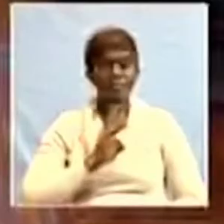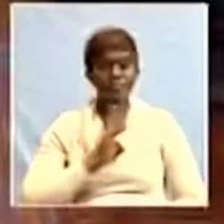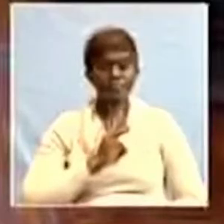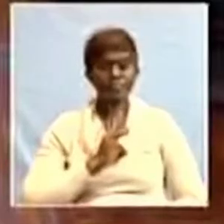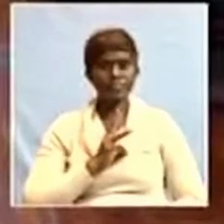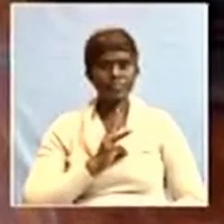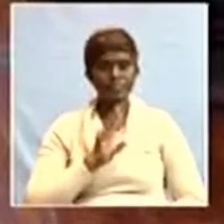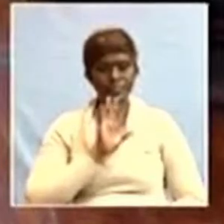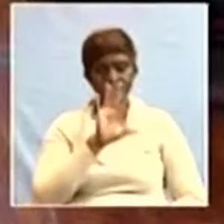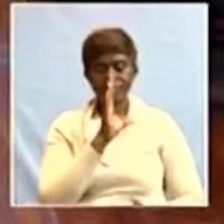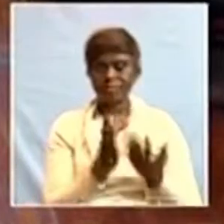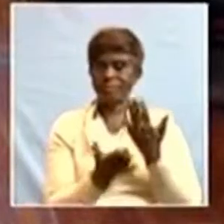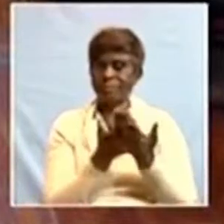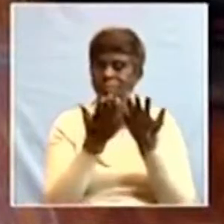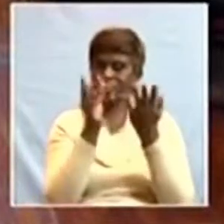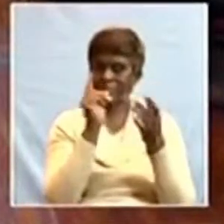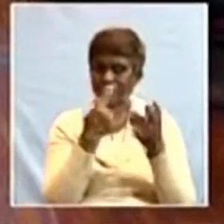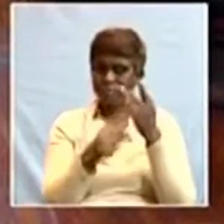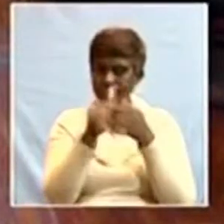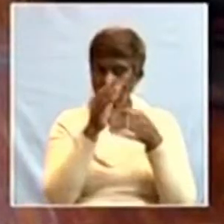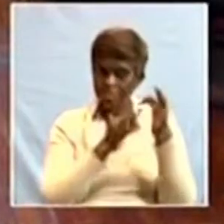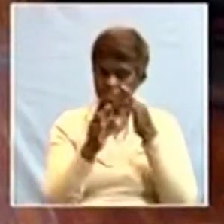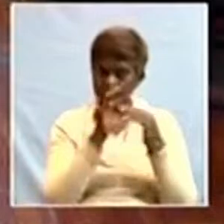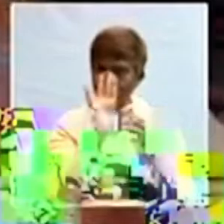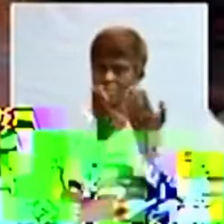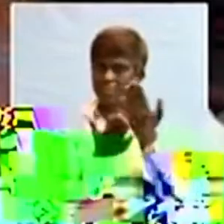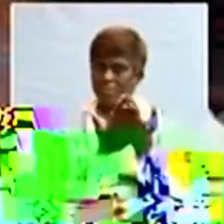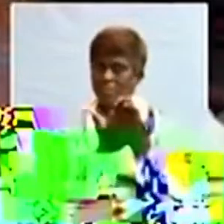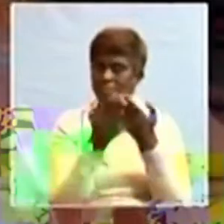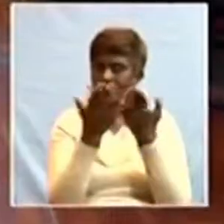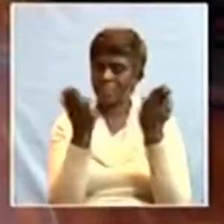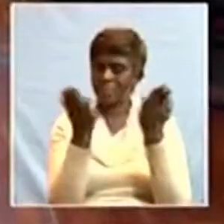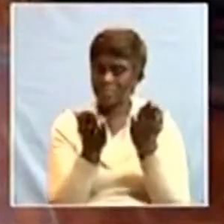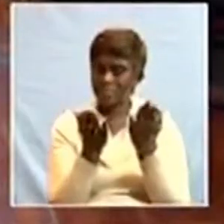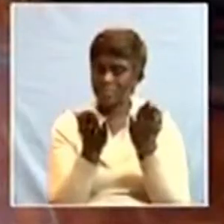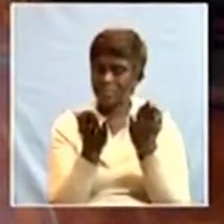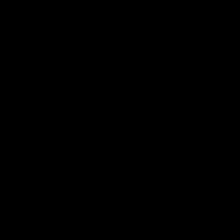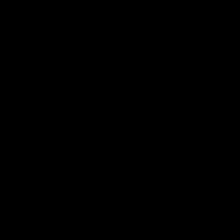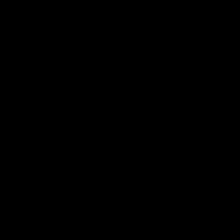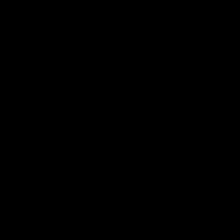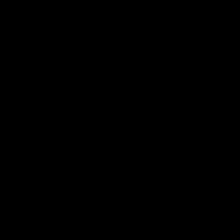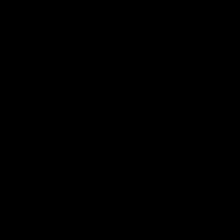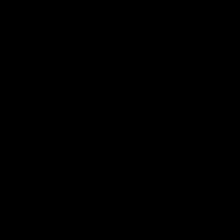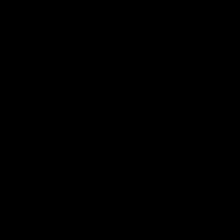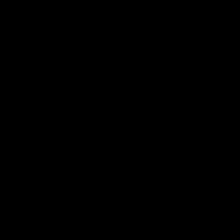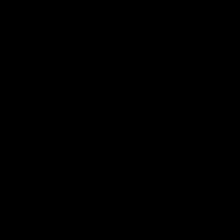And where is your attachment for what you're explaining? Because